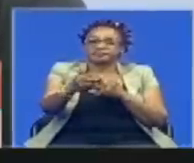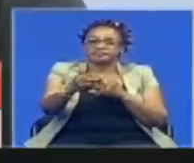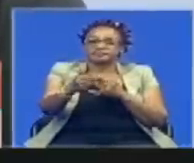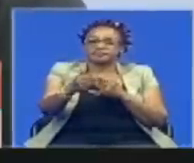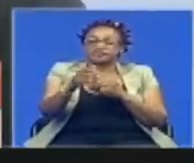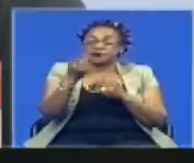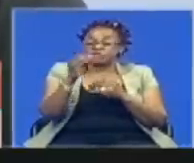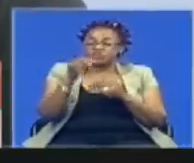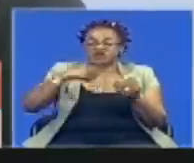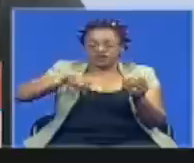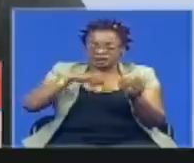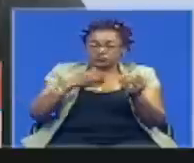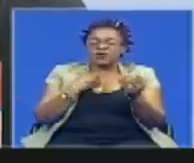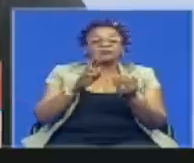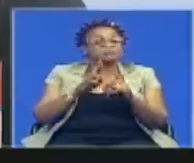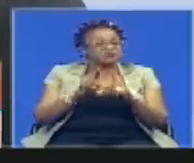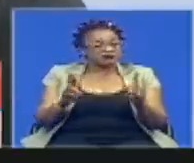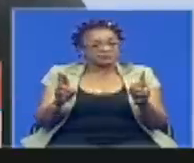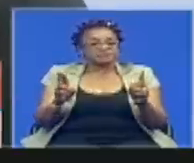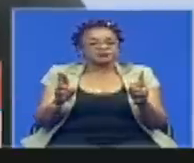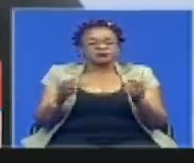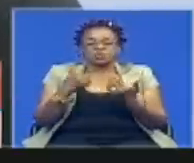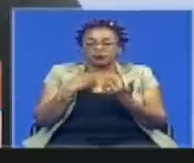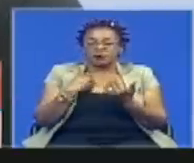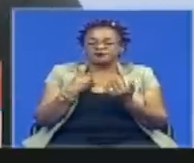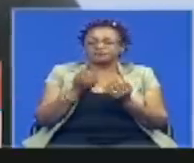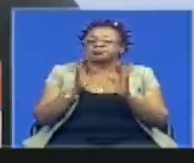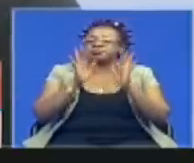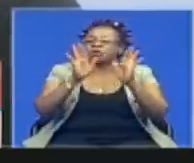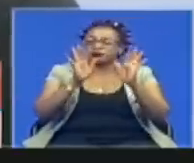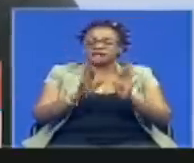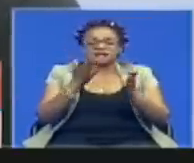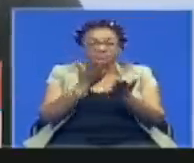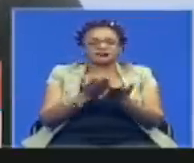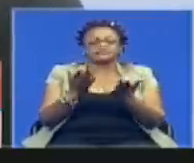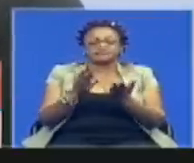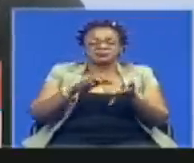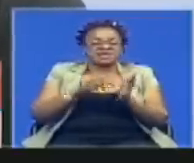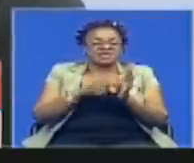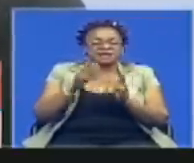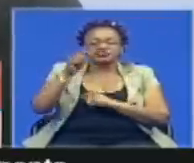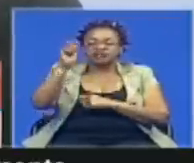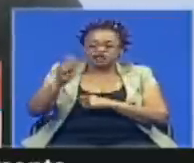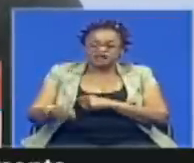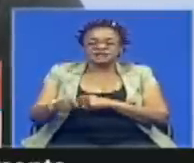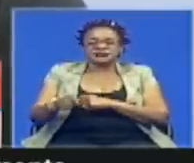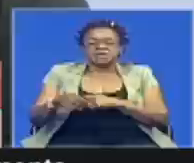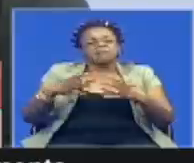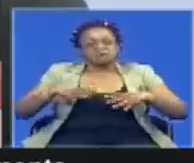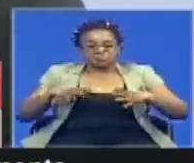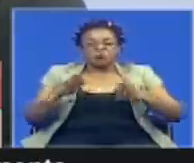So for us to have peace, there is one key component of peace, and that is justice. Because there are people who have